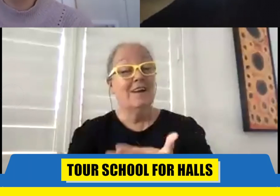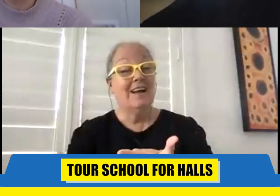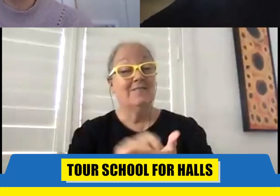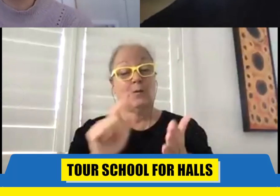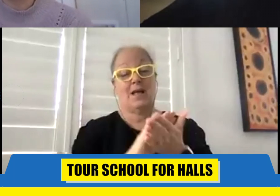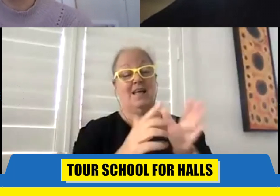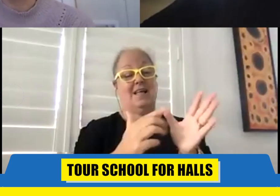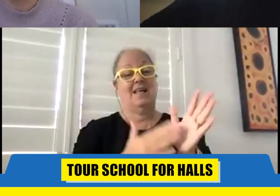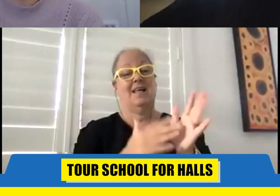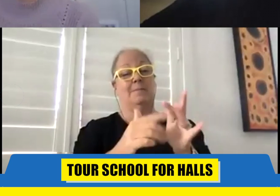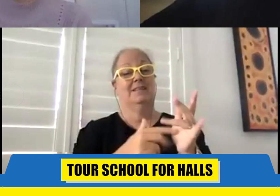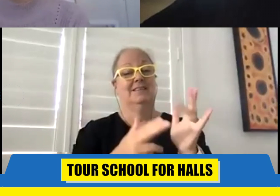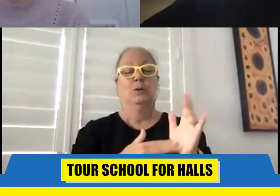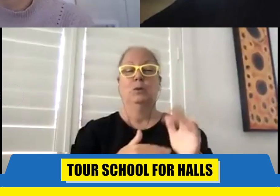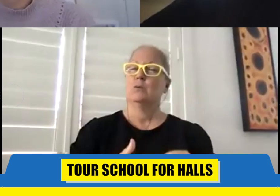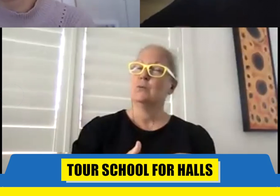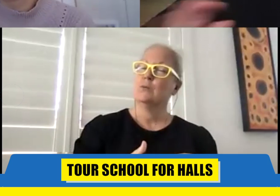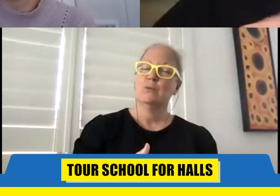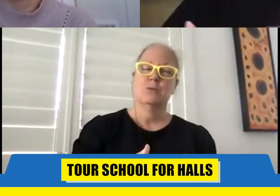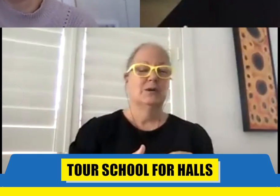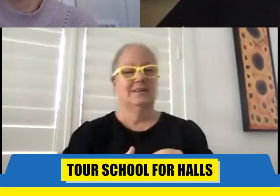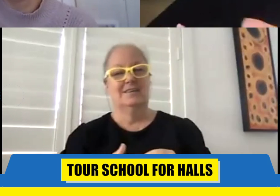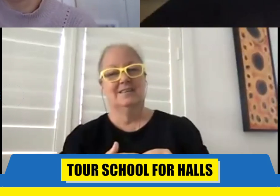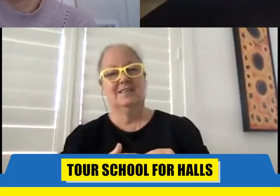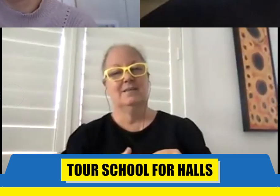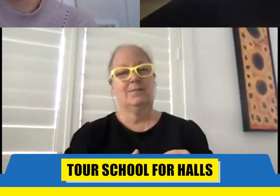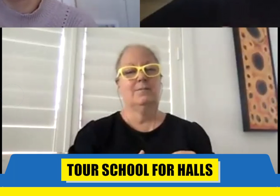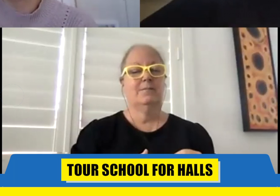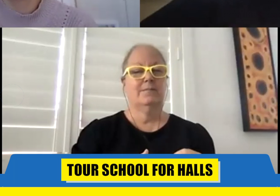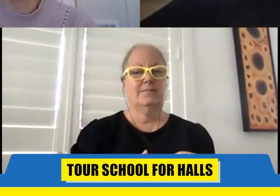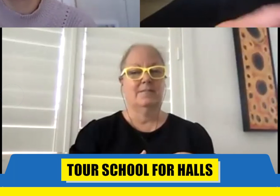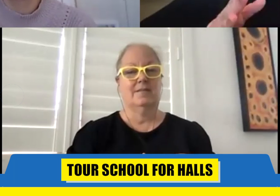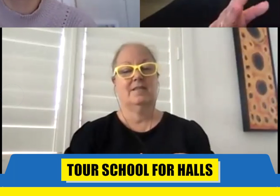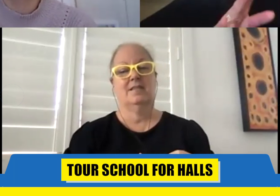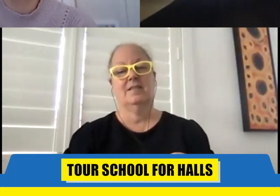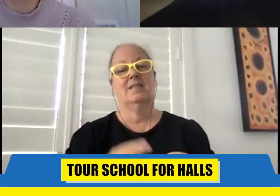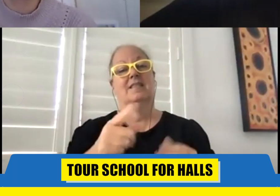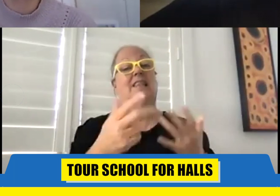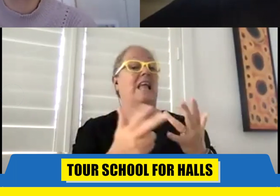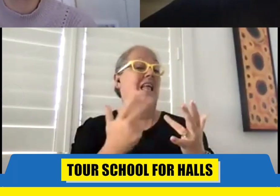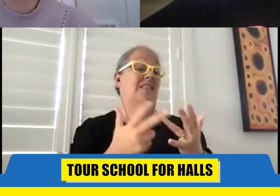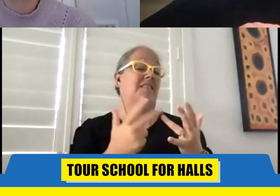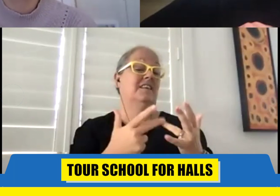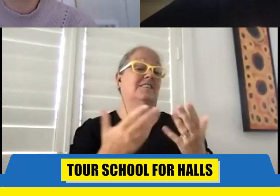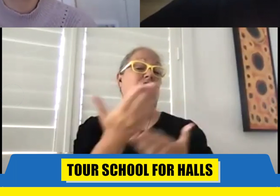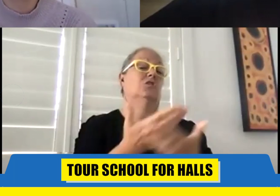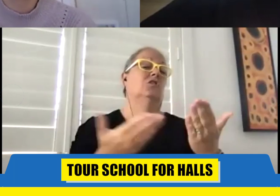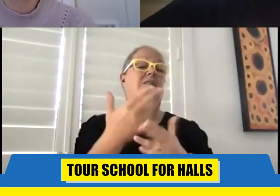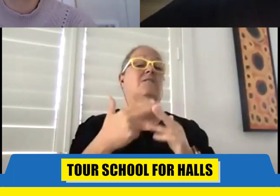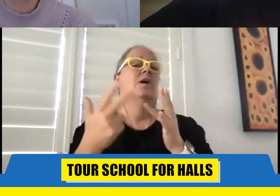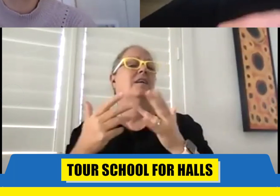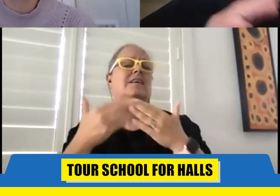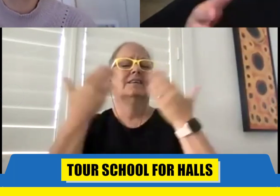The tour cost would be pretty high. Actually, there is something that I would be, you know, another discussion maybe for another day, but, you